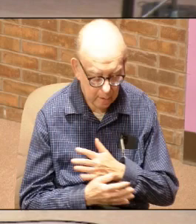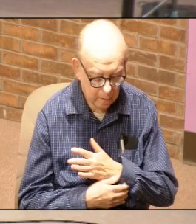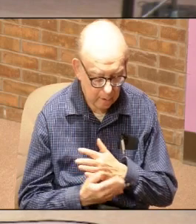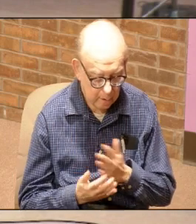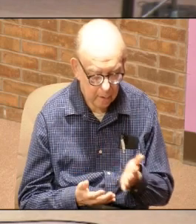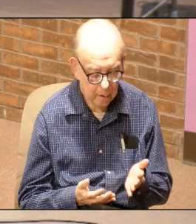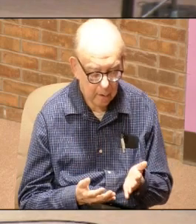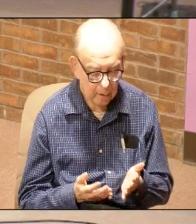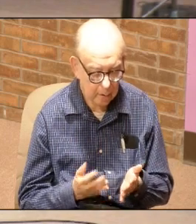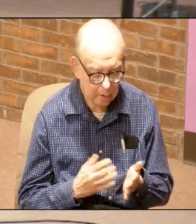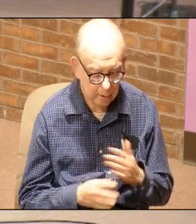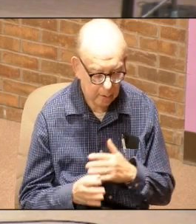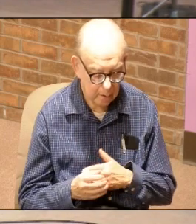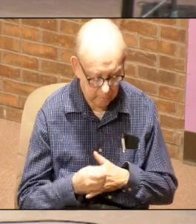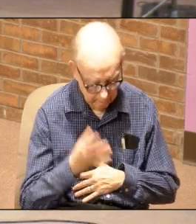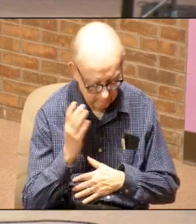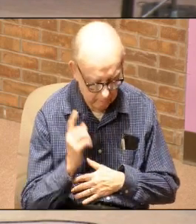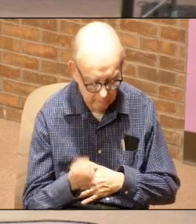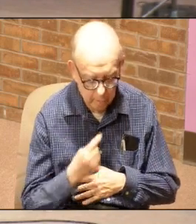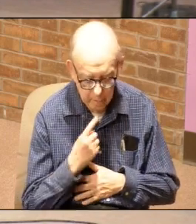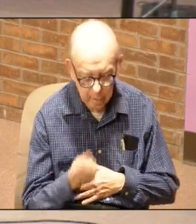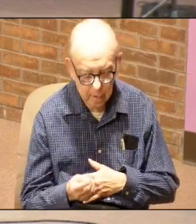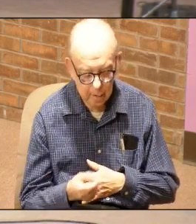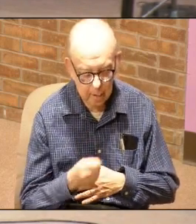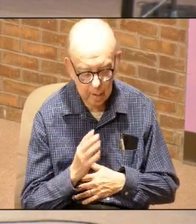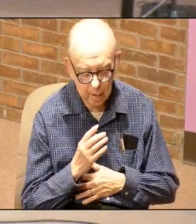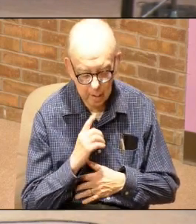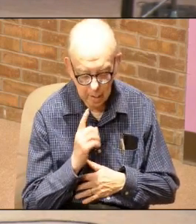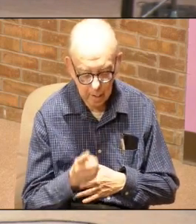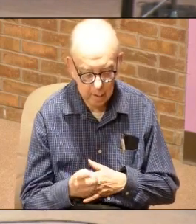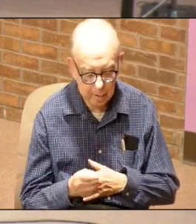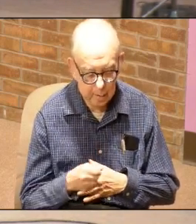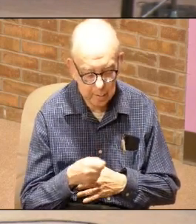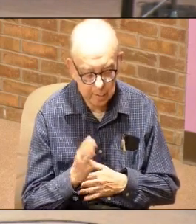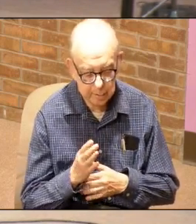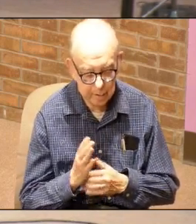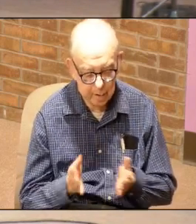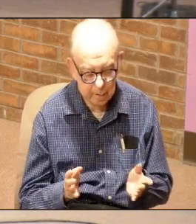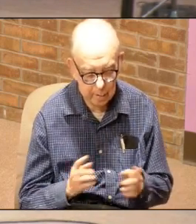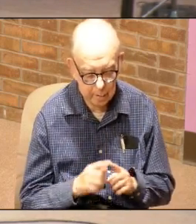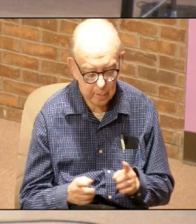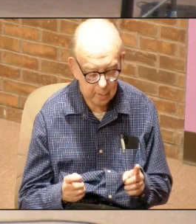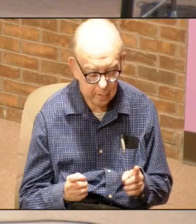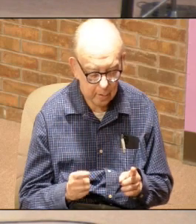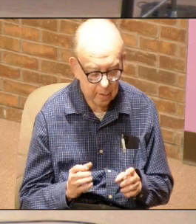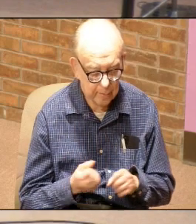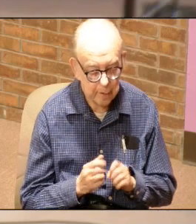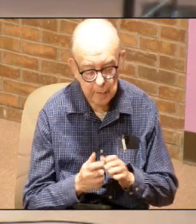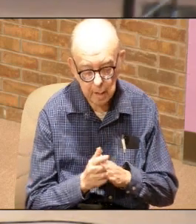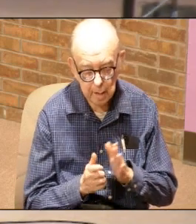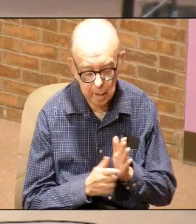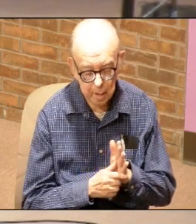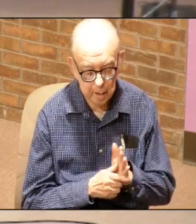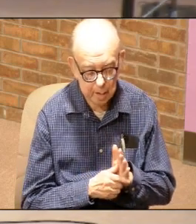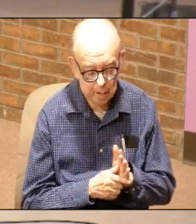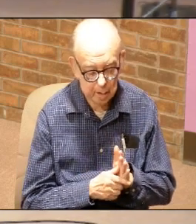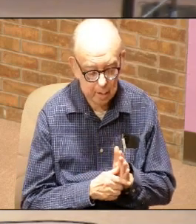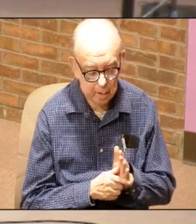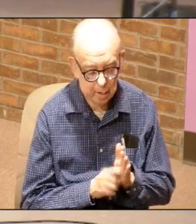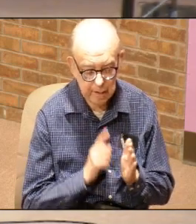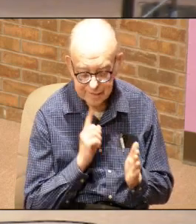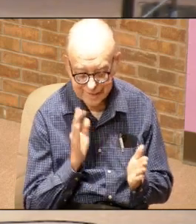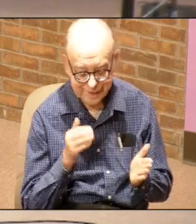give honor unto Caesar, that which is Caesar, God, that which is God. But if they make a law that is in